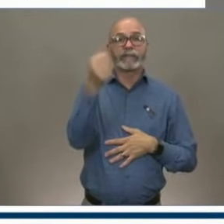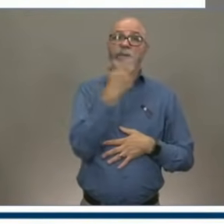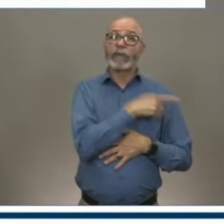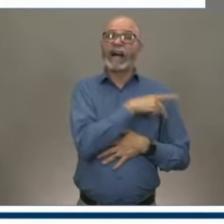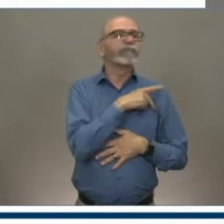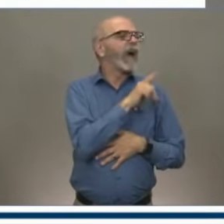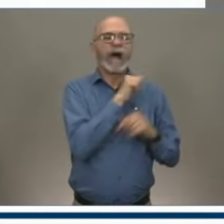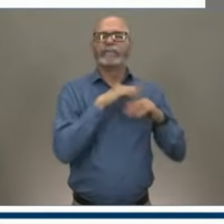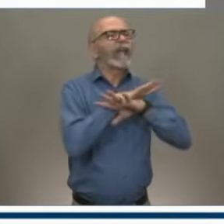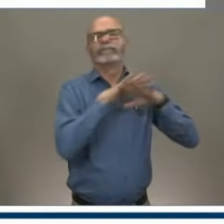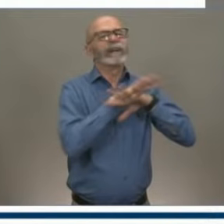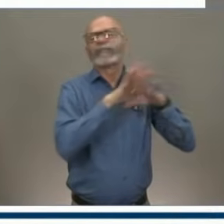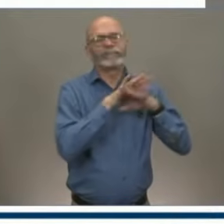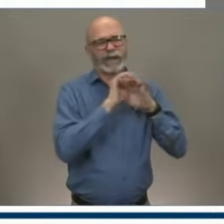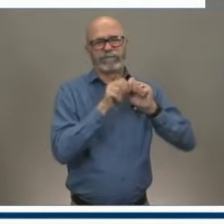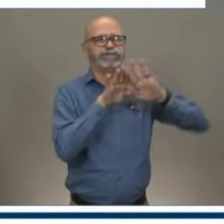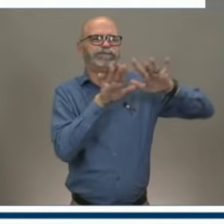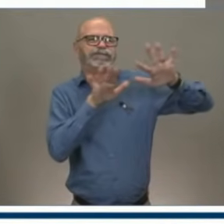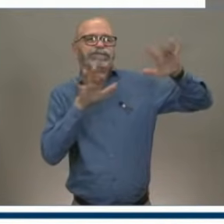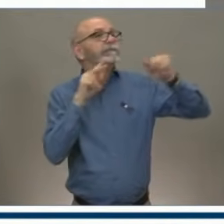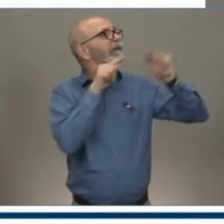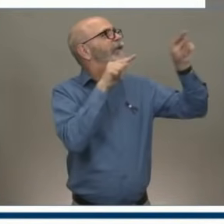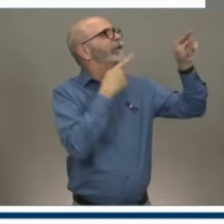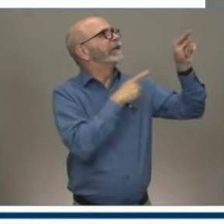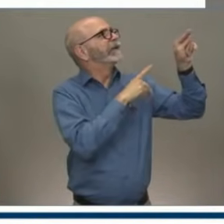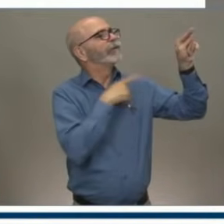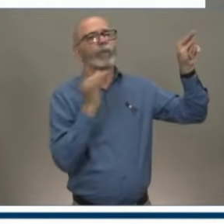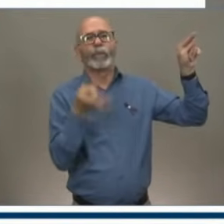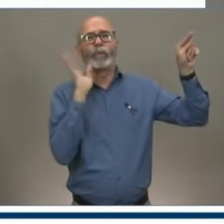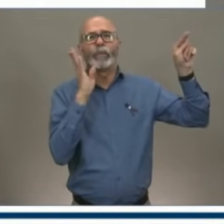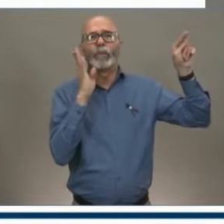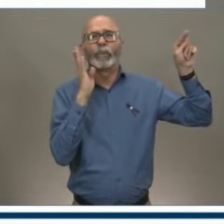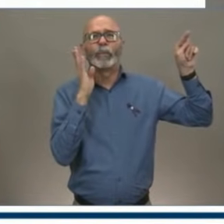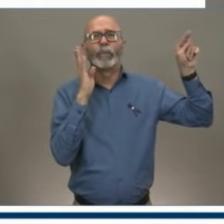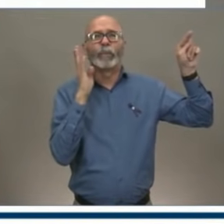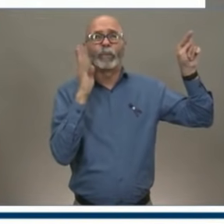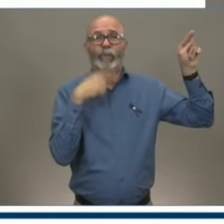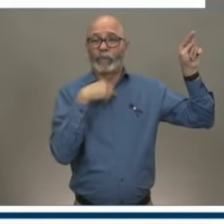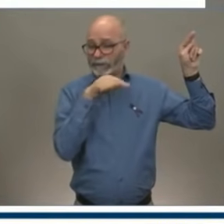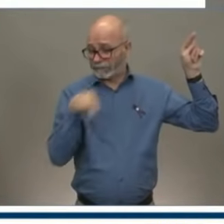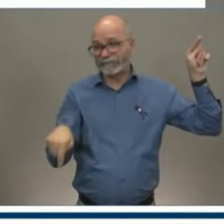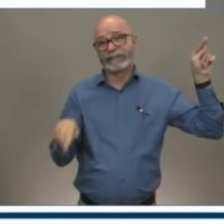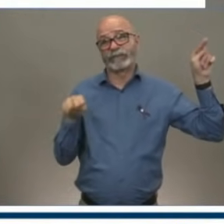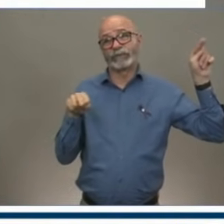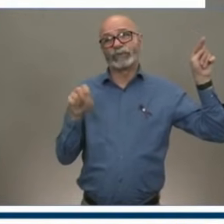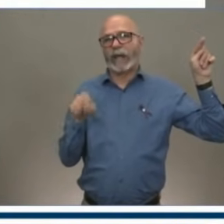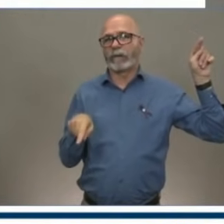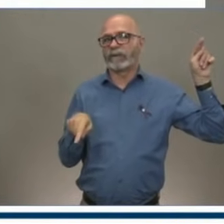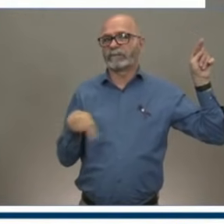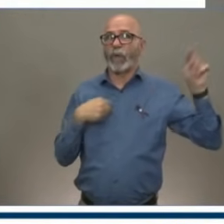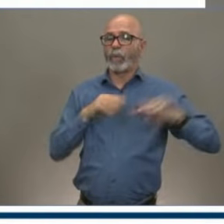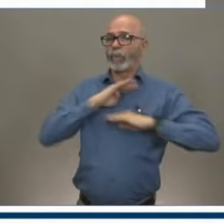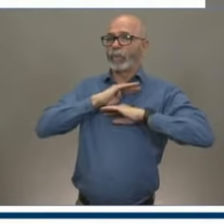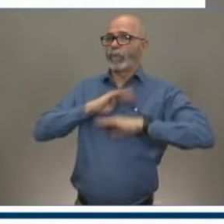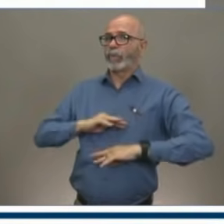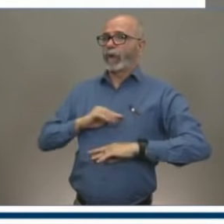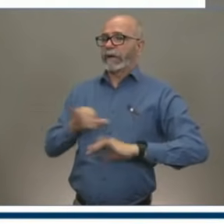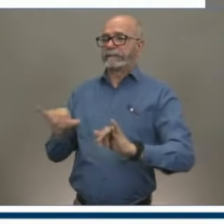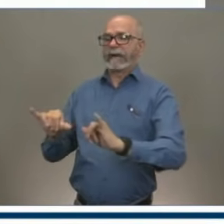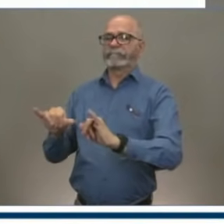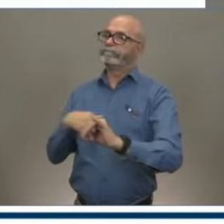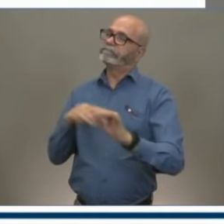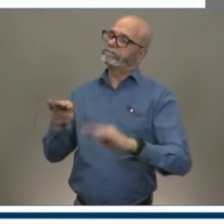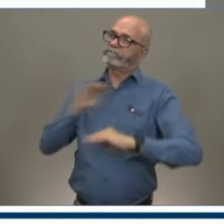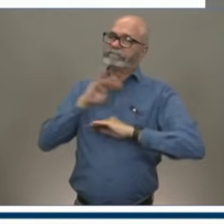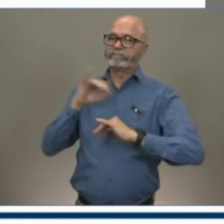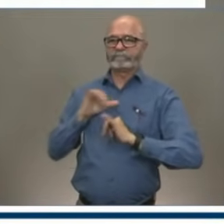and understand that what we're doing in Nova Scotia is absolutely the right thing. React quickly, react